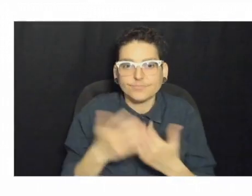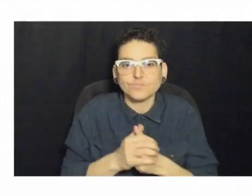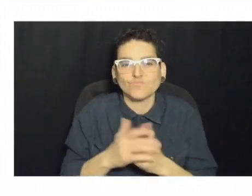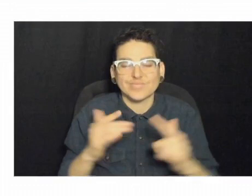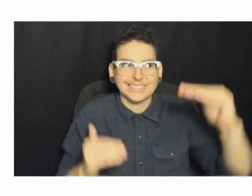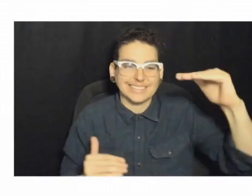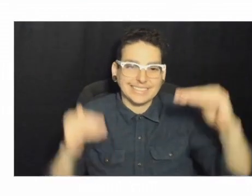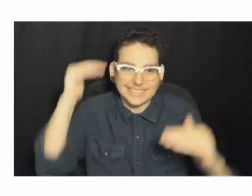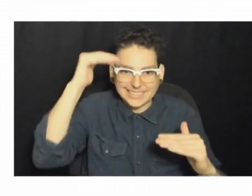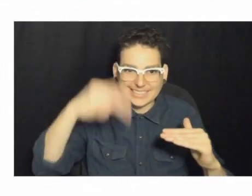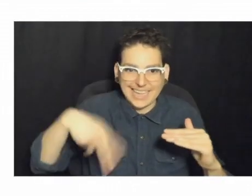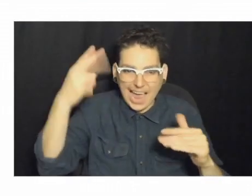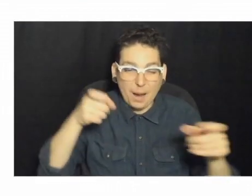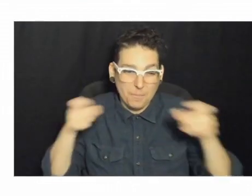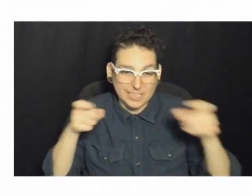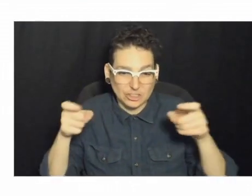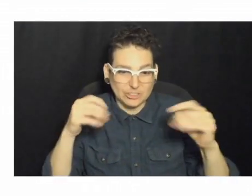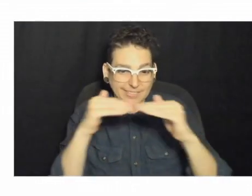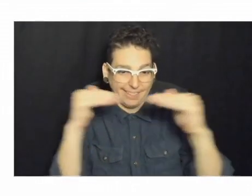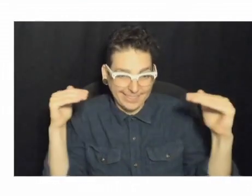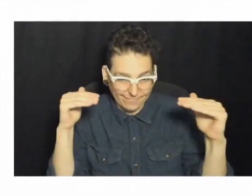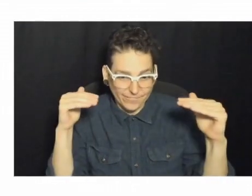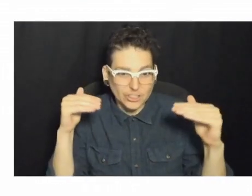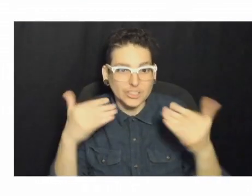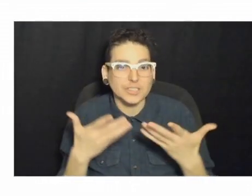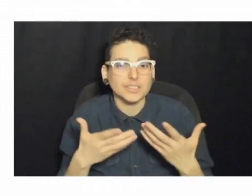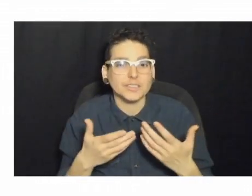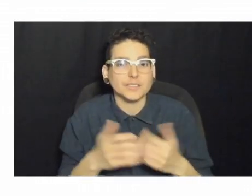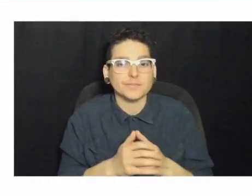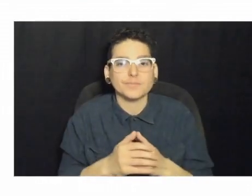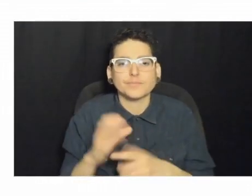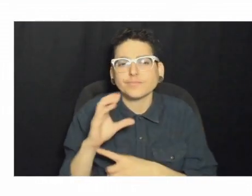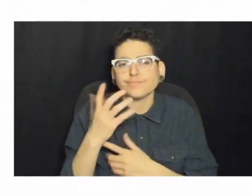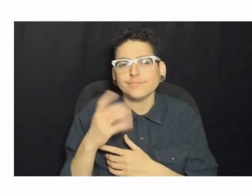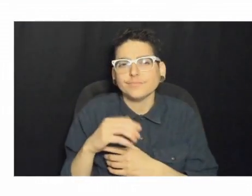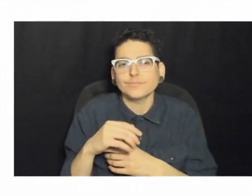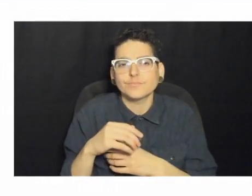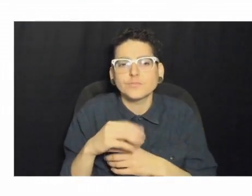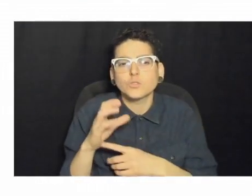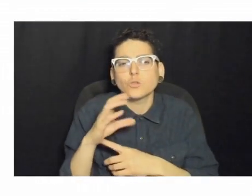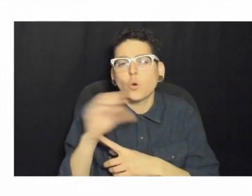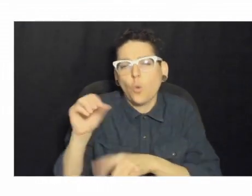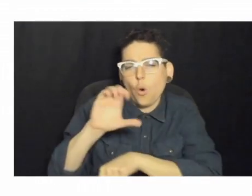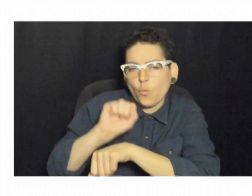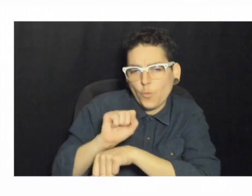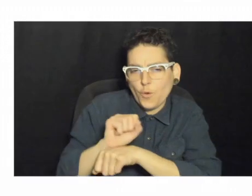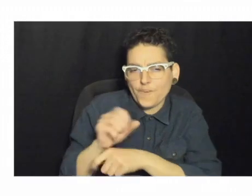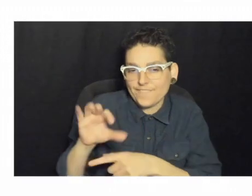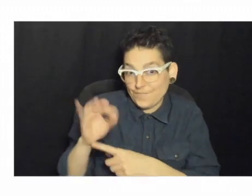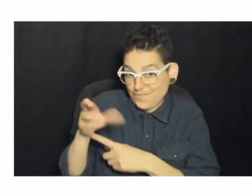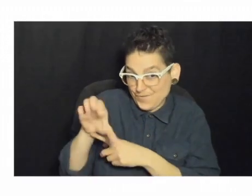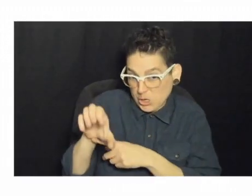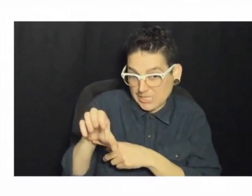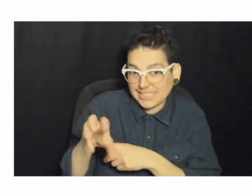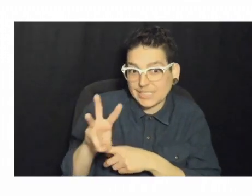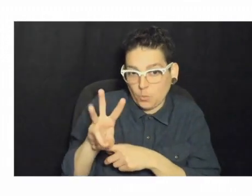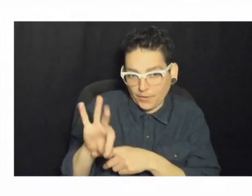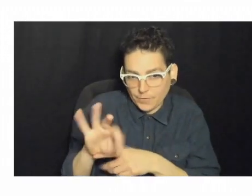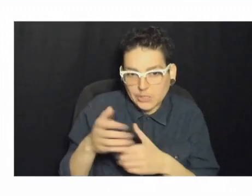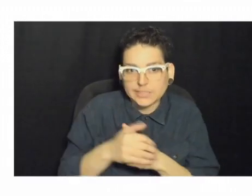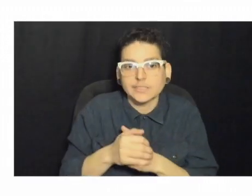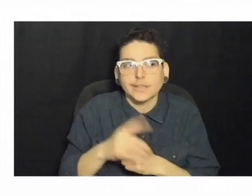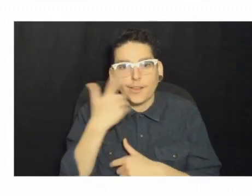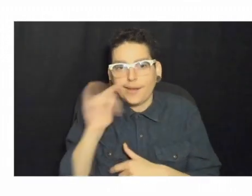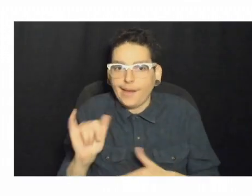health workforce represents, looks like, speaks in same languages as